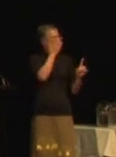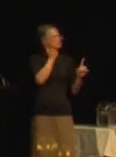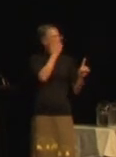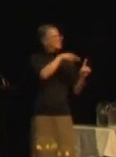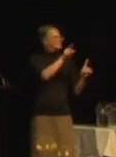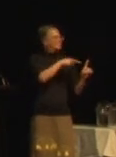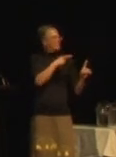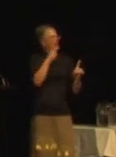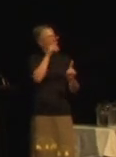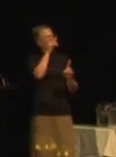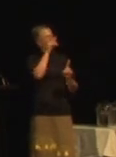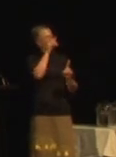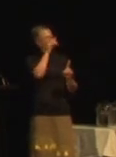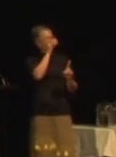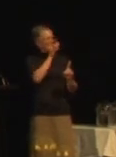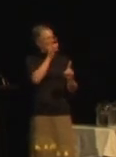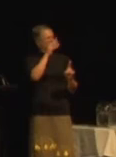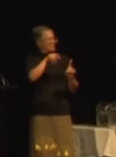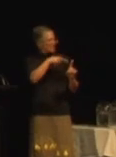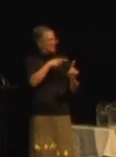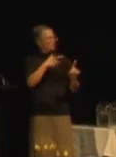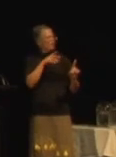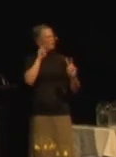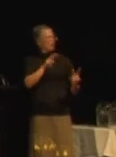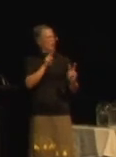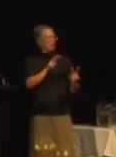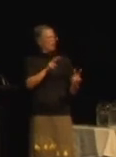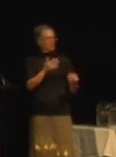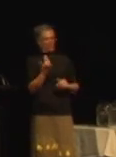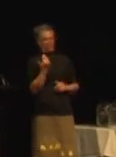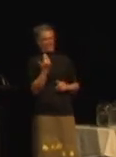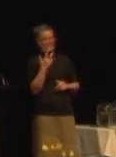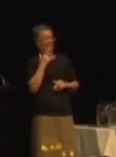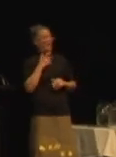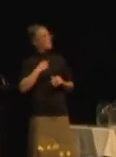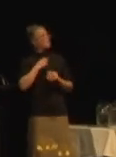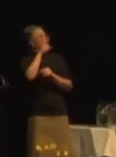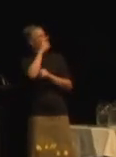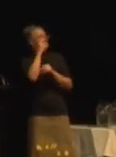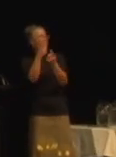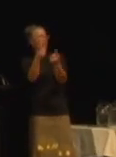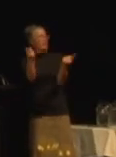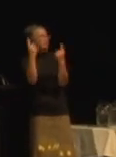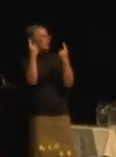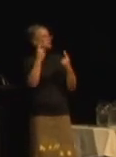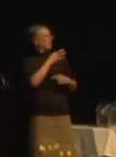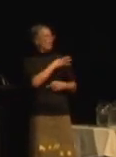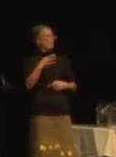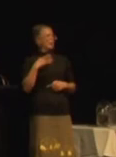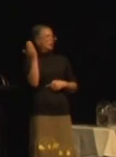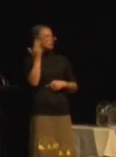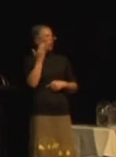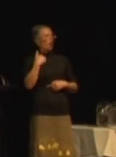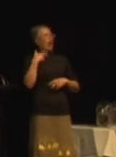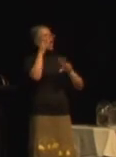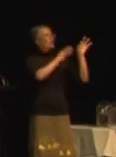book, Noble cites many worrying examples of this, but I've encountered one of my own recently when my sister graduated med school alongside a number of her friends,